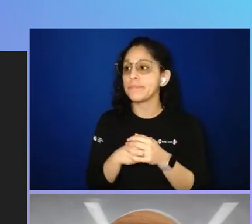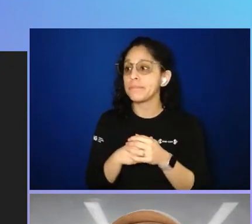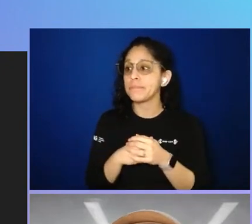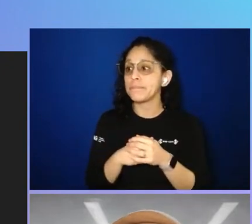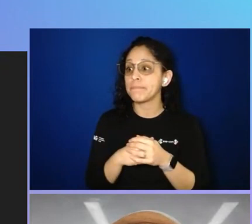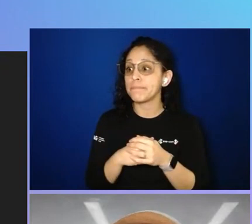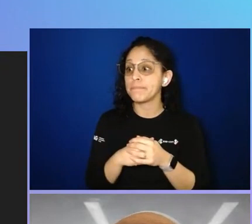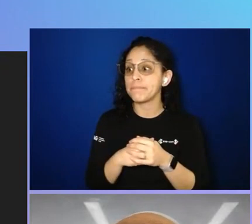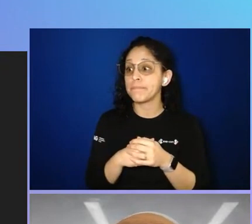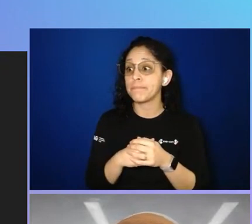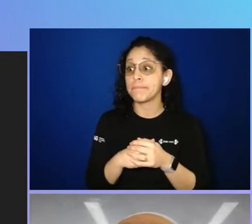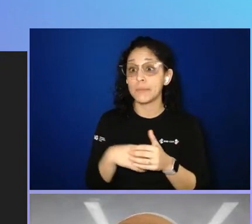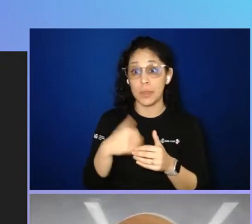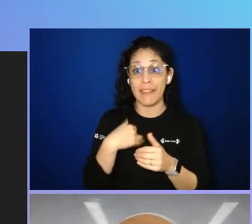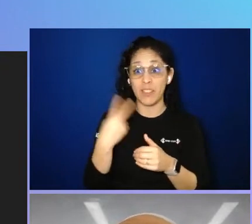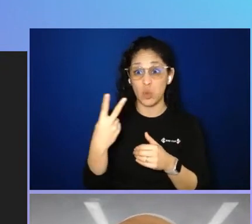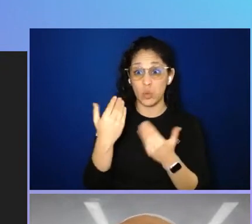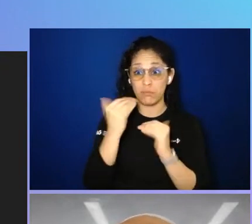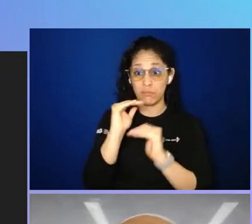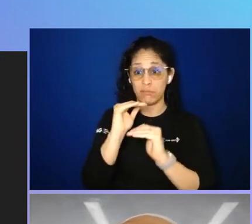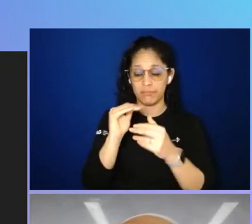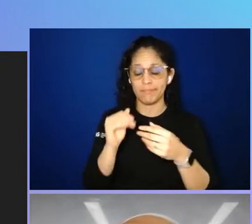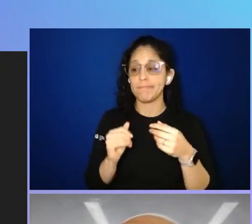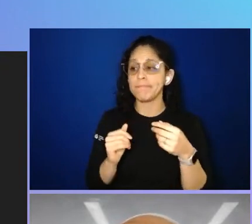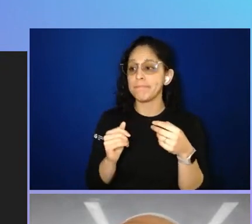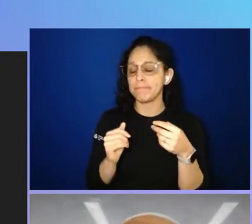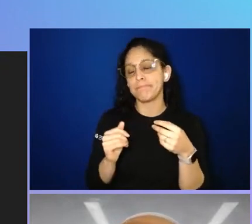constraints. Ones that